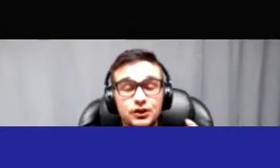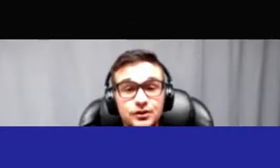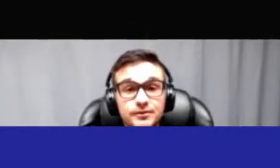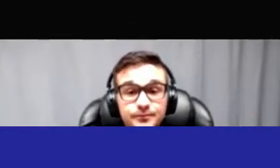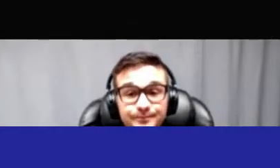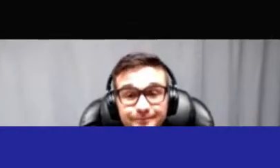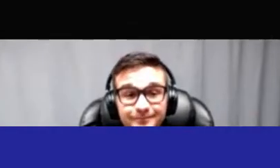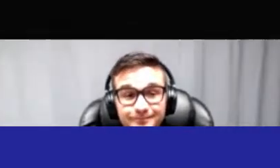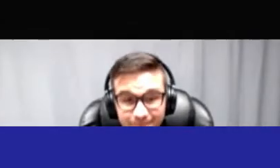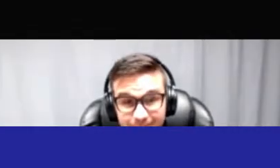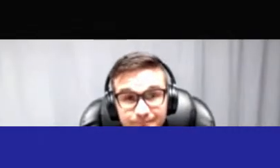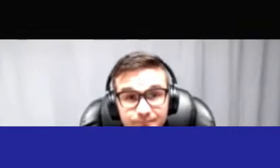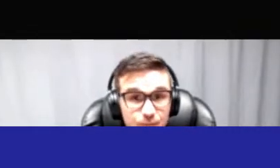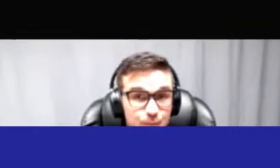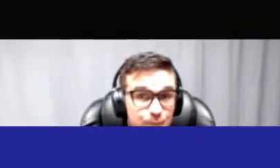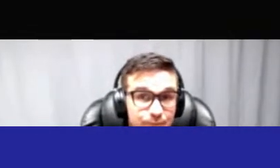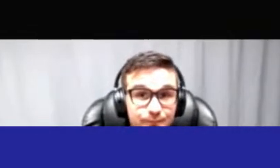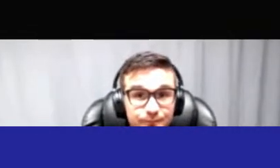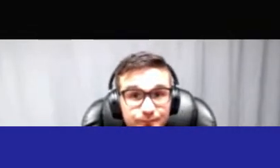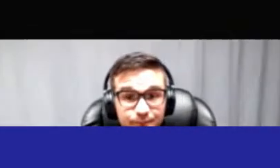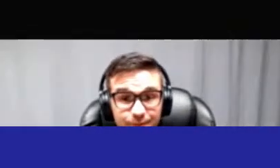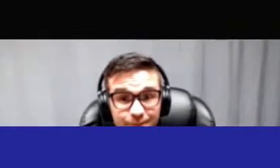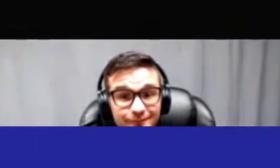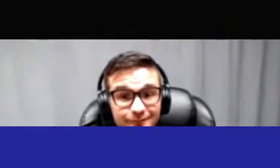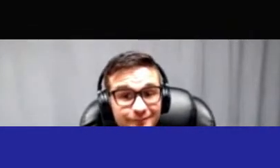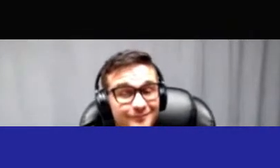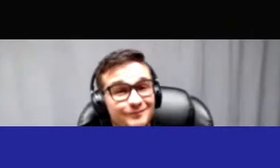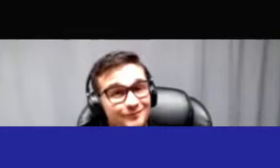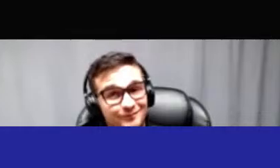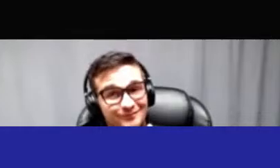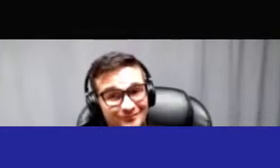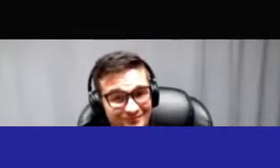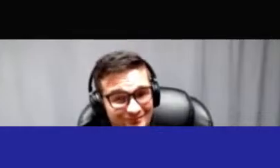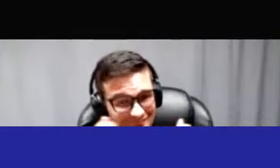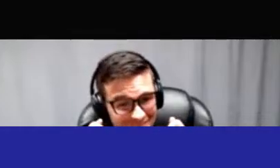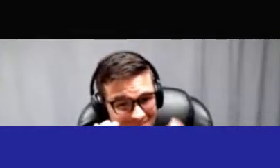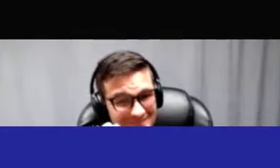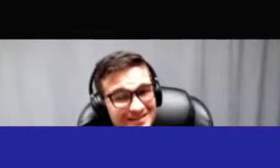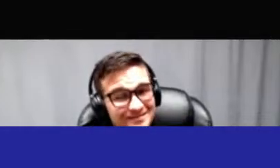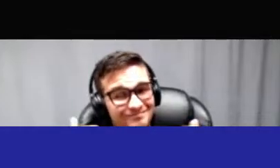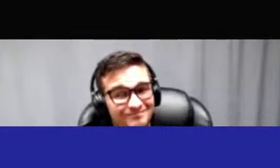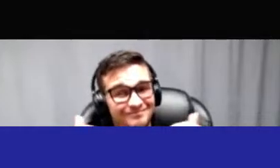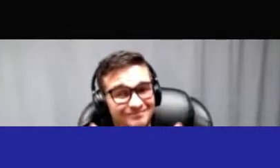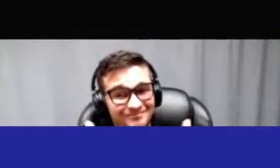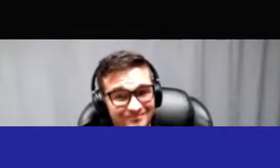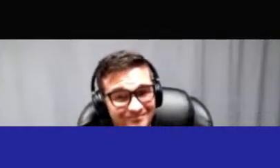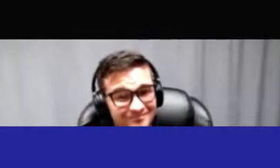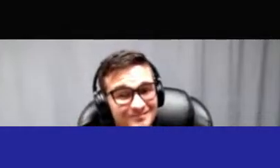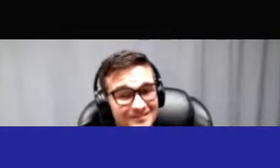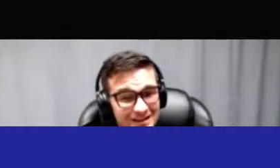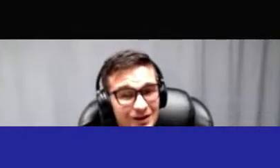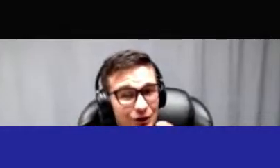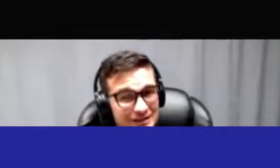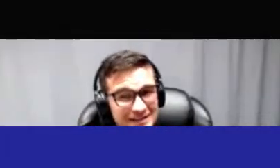Martin? Congratulations on the number of DNPs that you have. I think that's wonderful, and I think you leading that effort is excellent. So thank